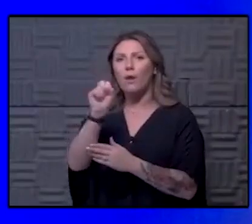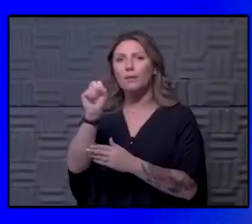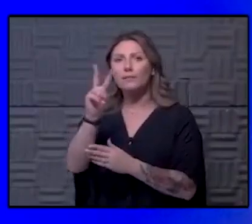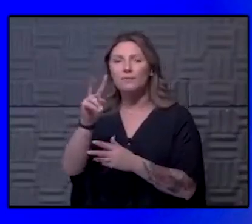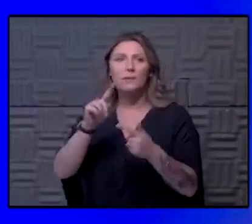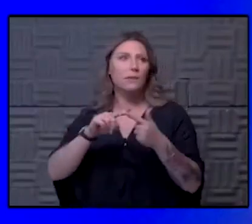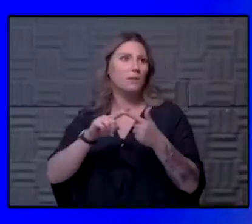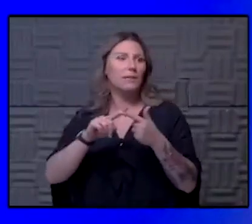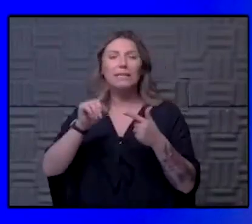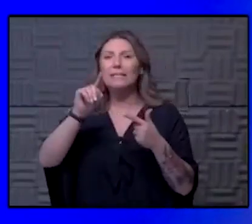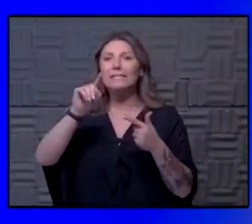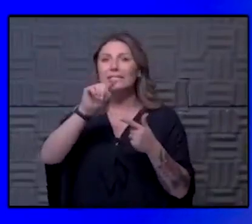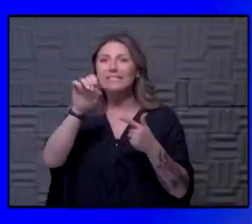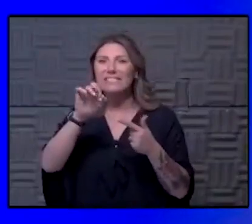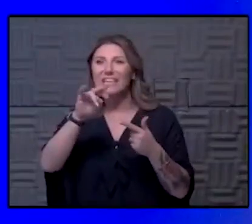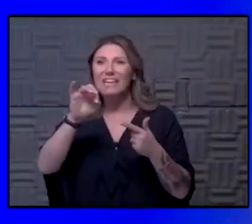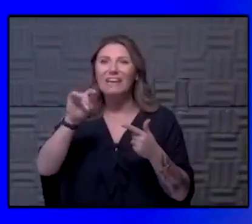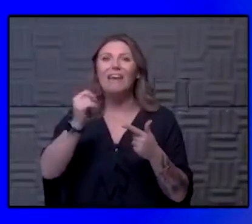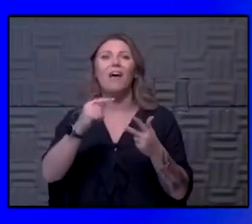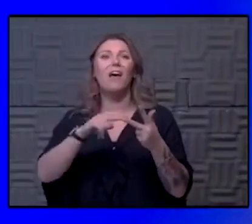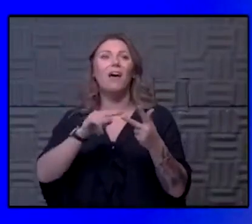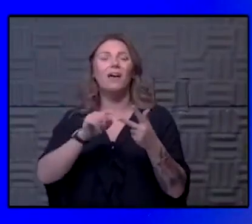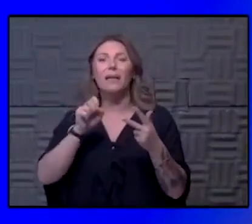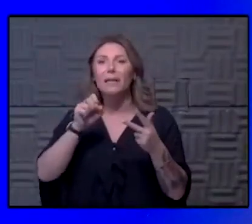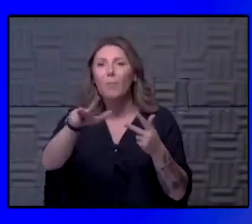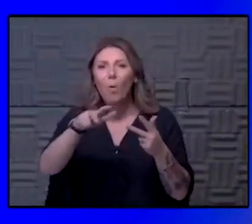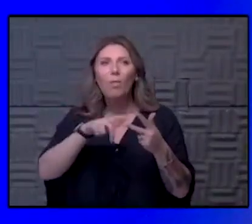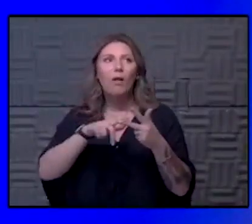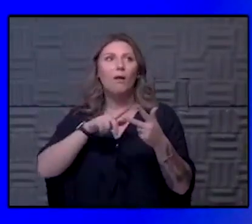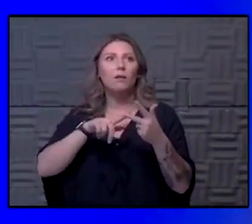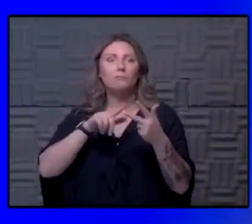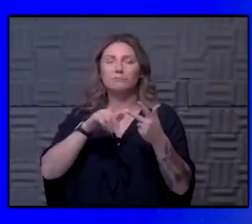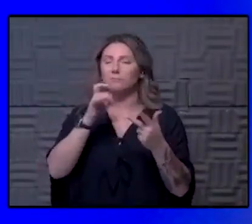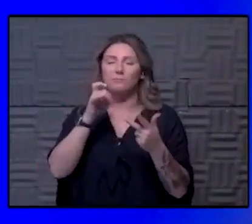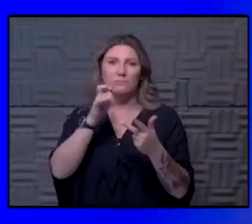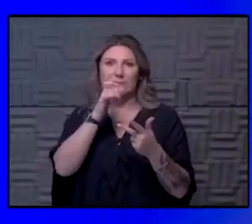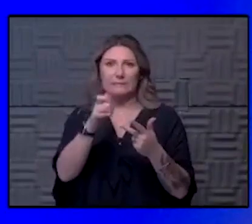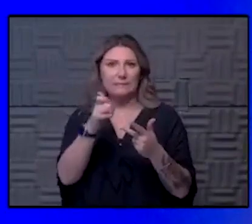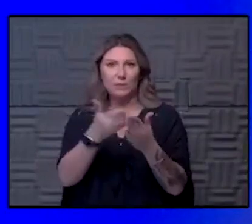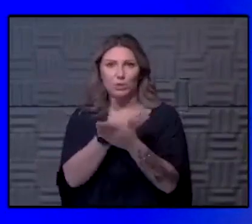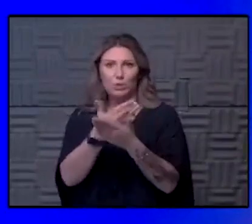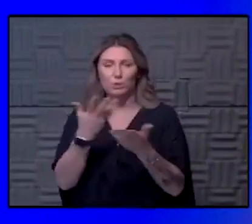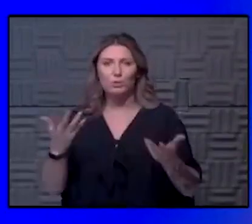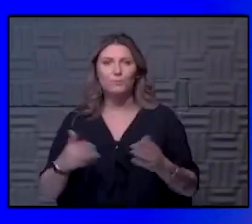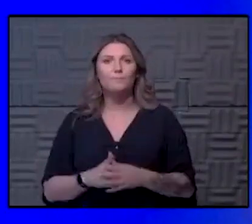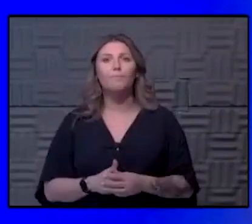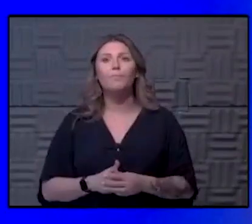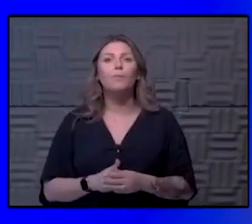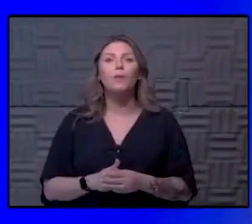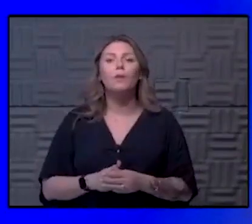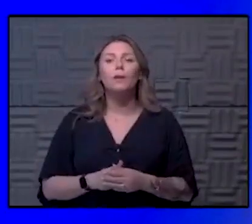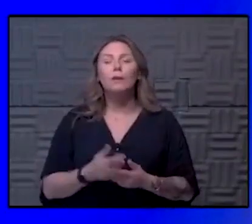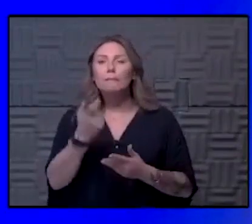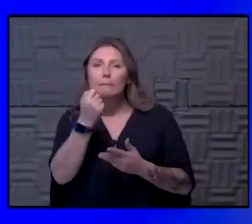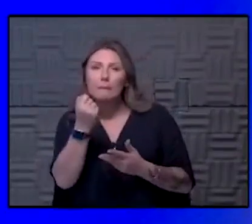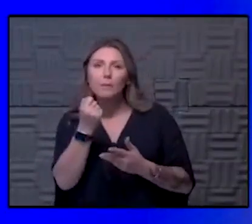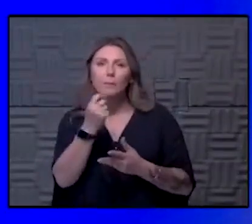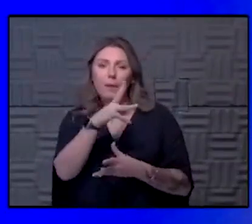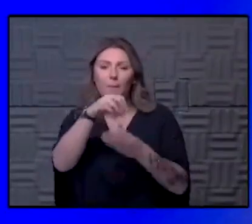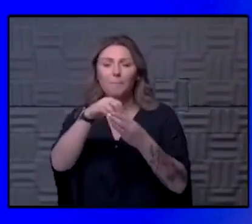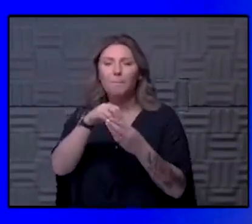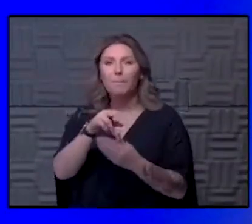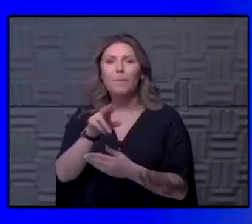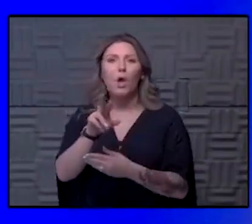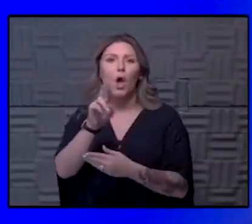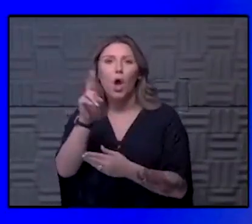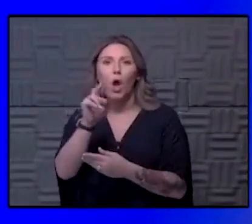Zika, for Ebola. So again, the platform isn't new. But I would say, we can put a little piece of the RNA in there so